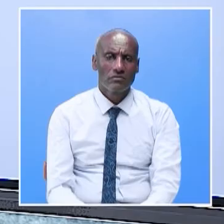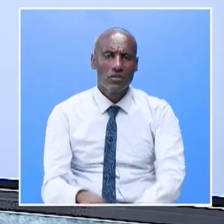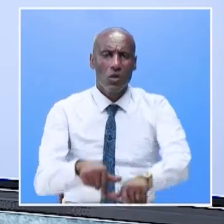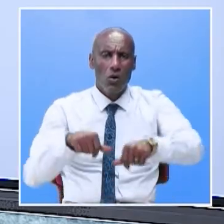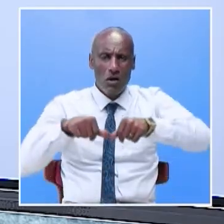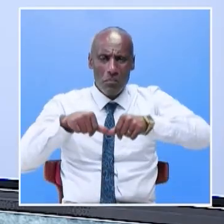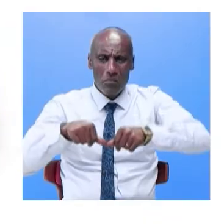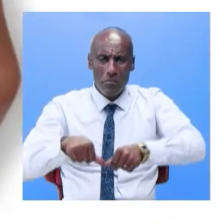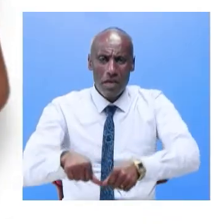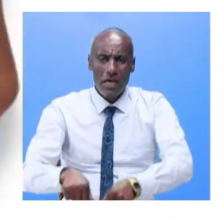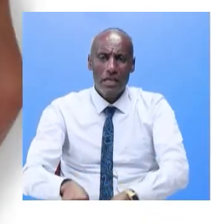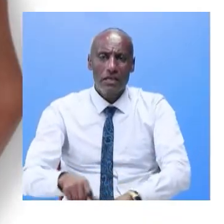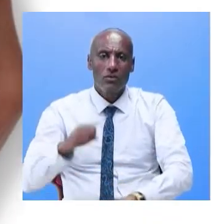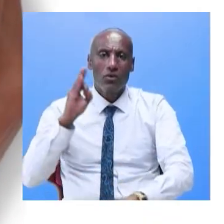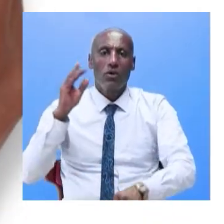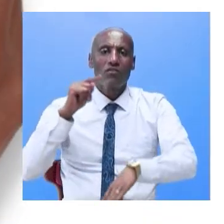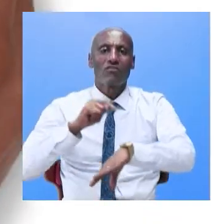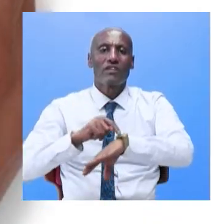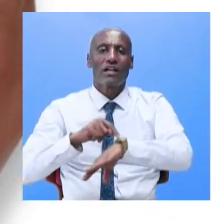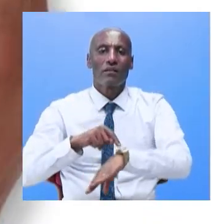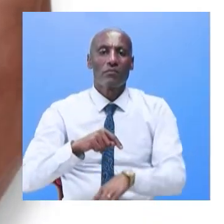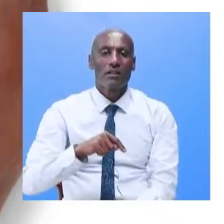And also dates,